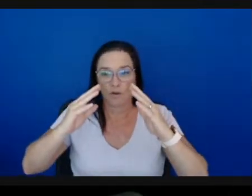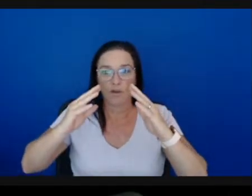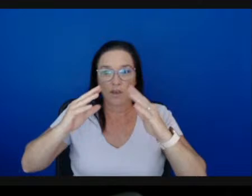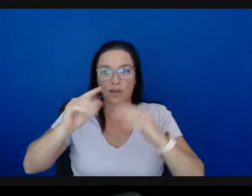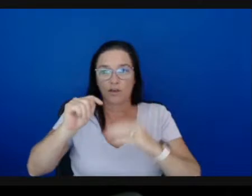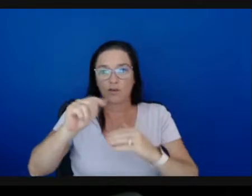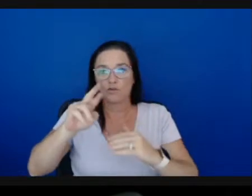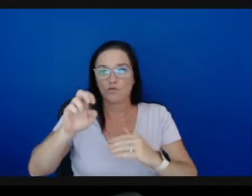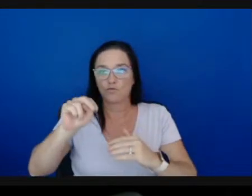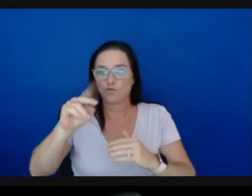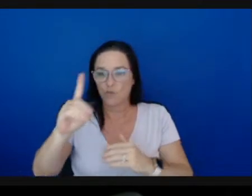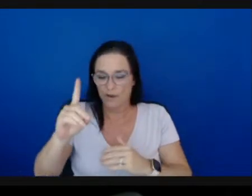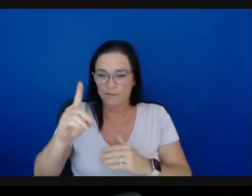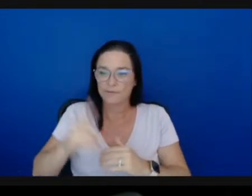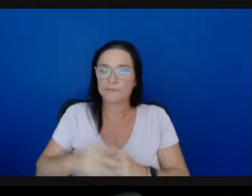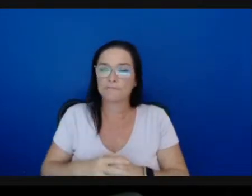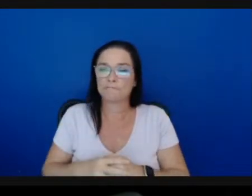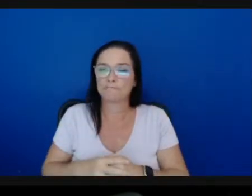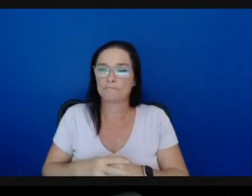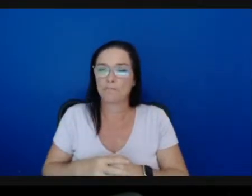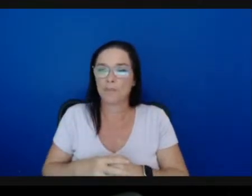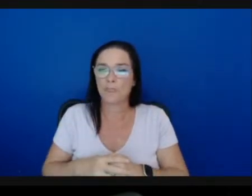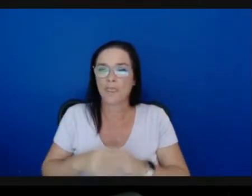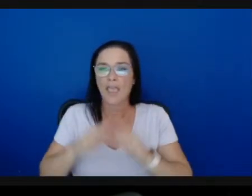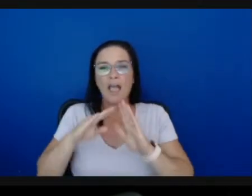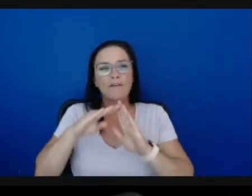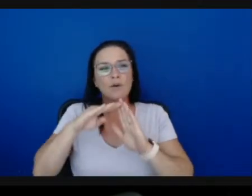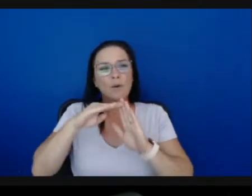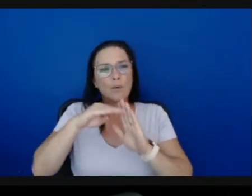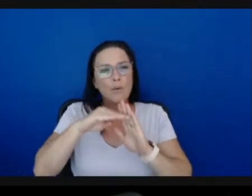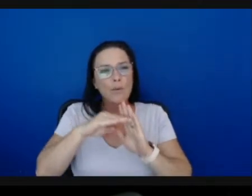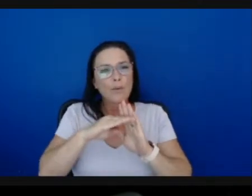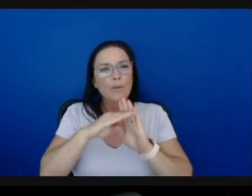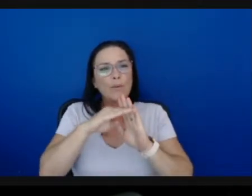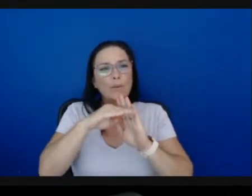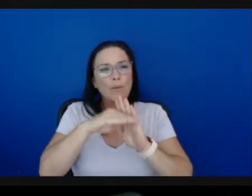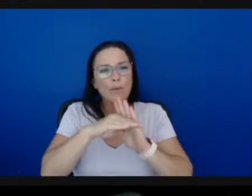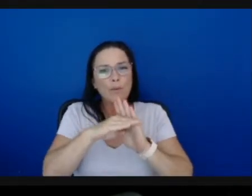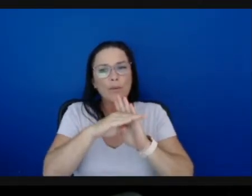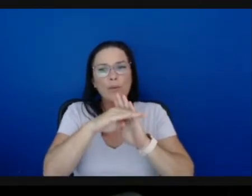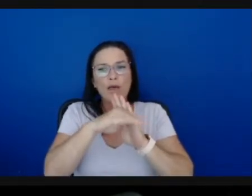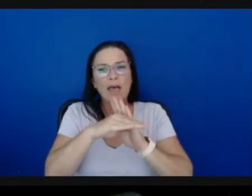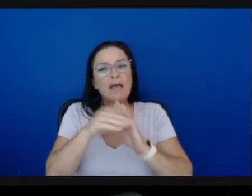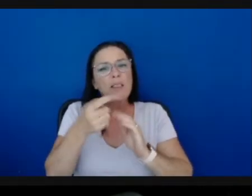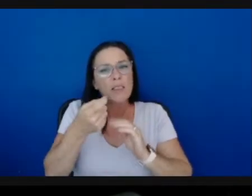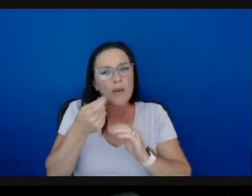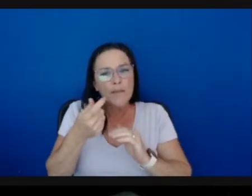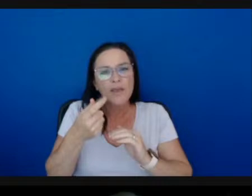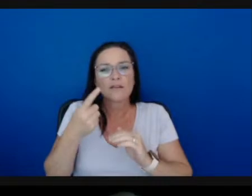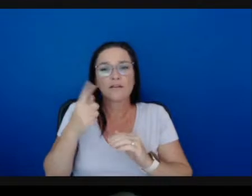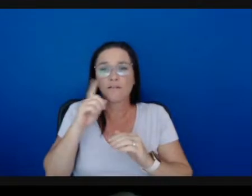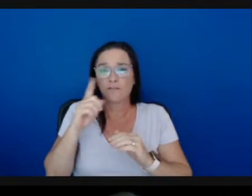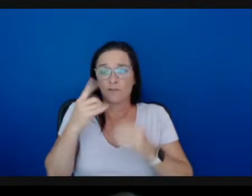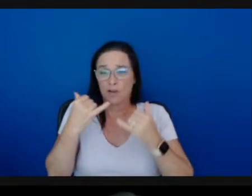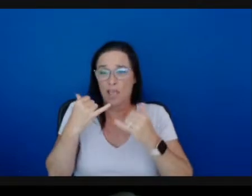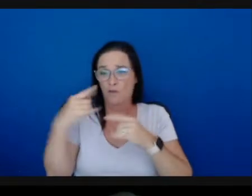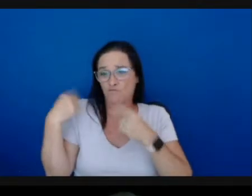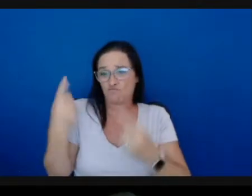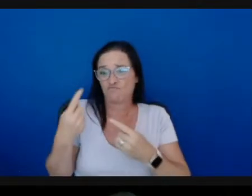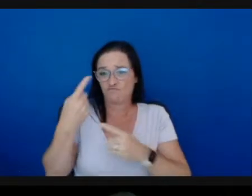for the most part, with deflation inflation cycle superimposed upon it. And that's been a pattern for most of this last month here since